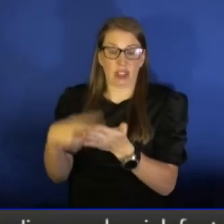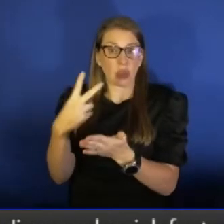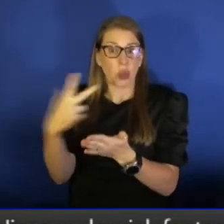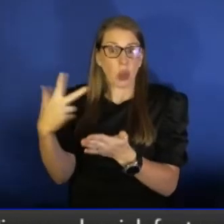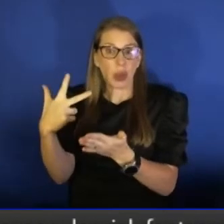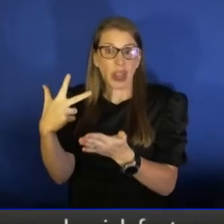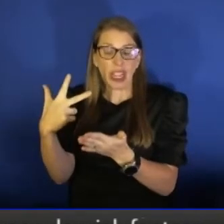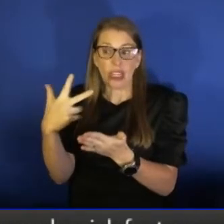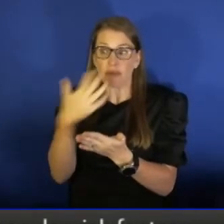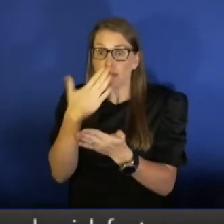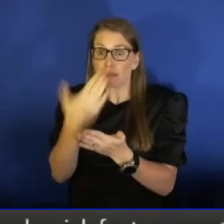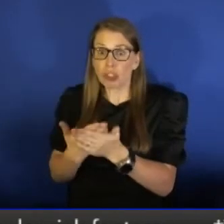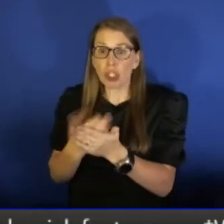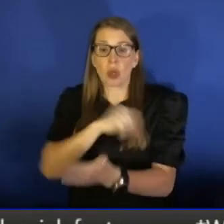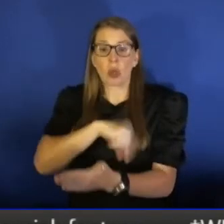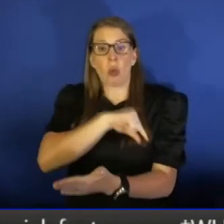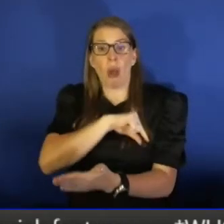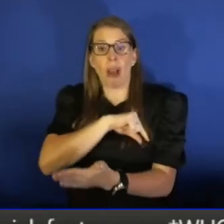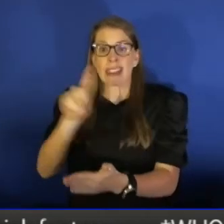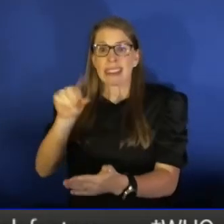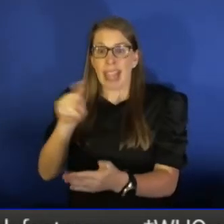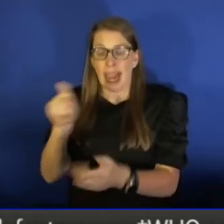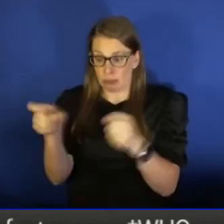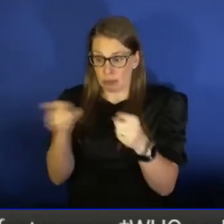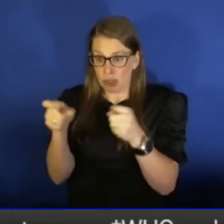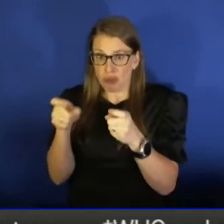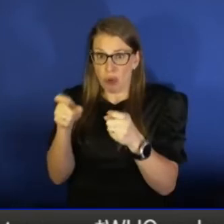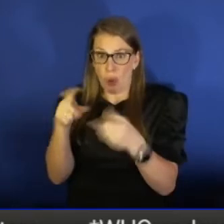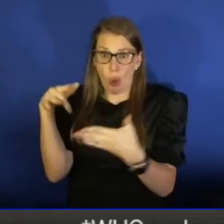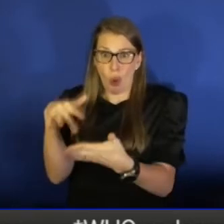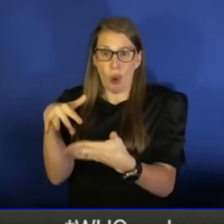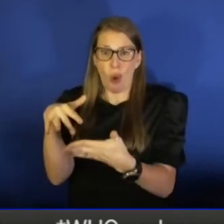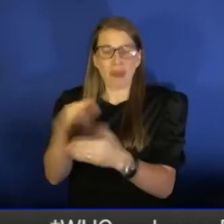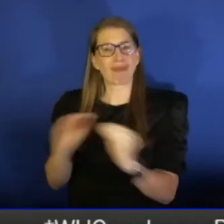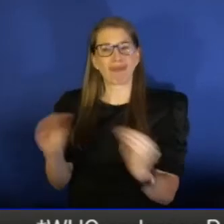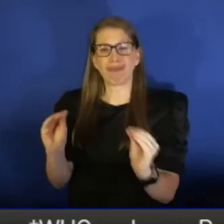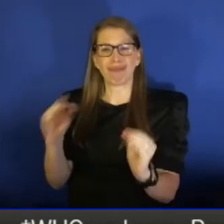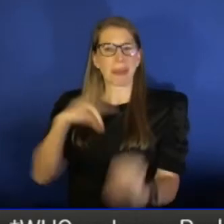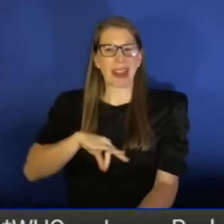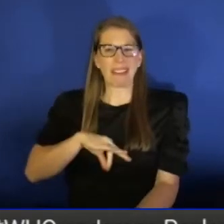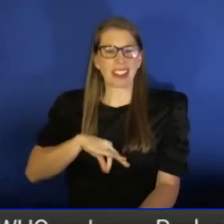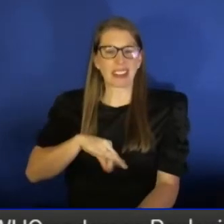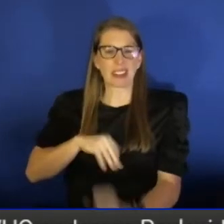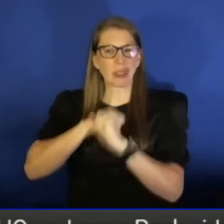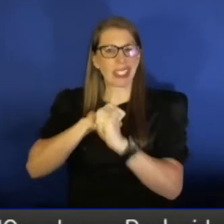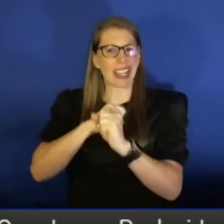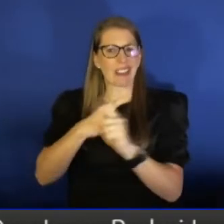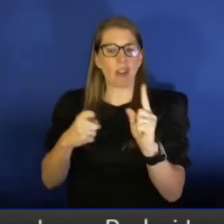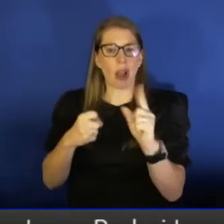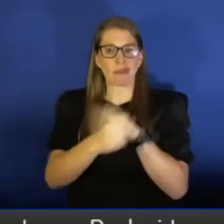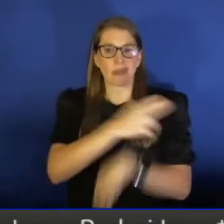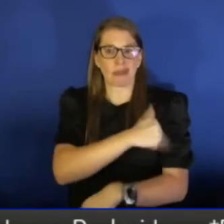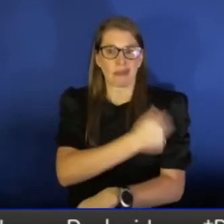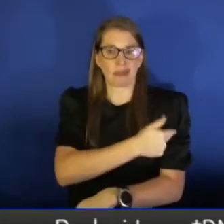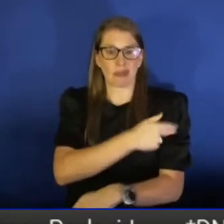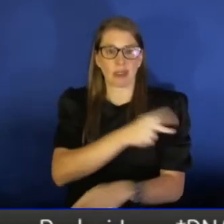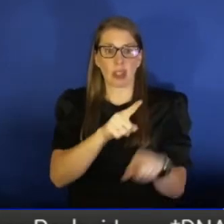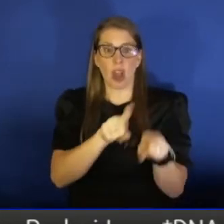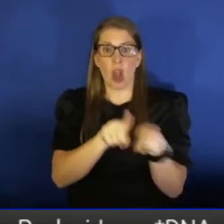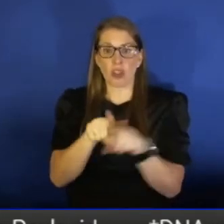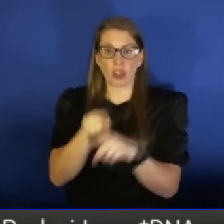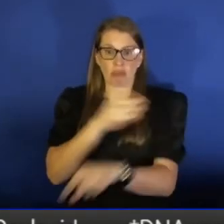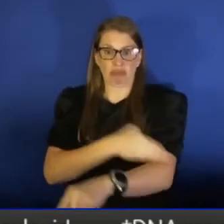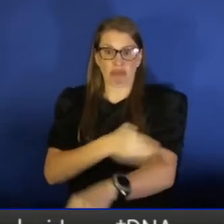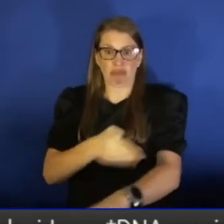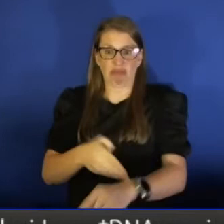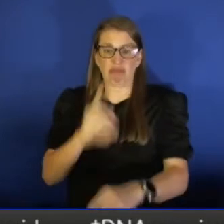data randomized controlled trials showing that there is absolutely no benefit for protecting against hospitalization and progression to severe disease if you are